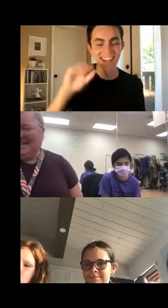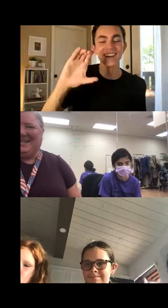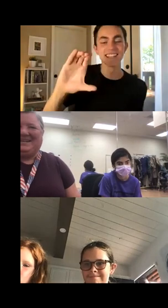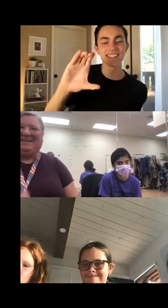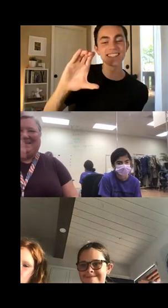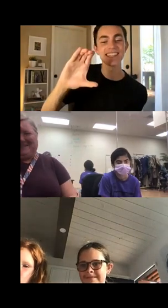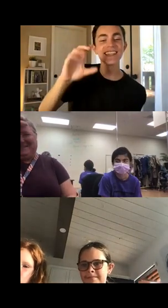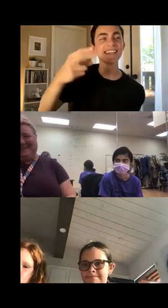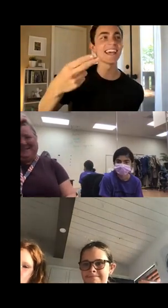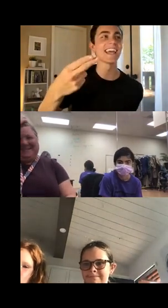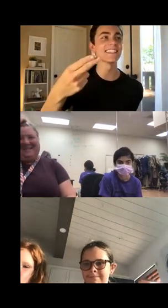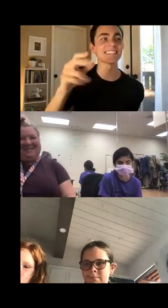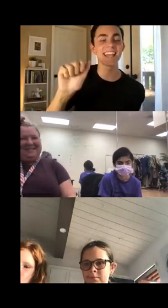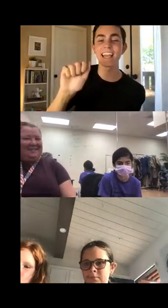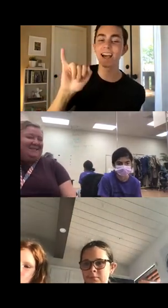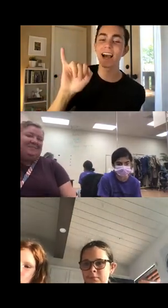All right, that's